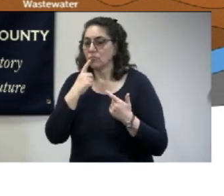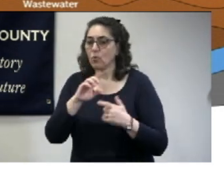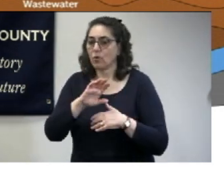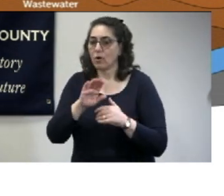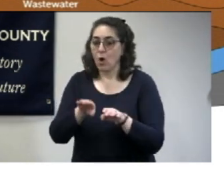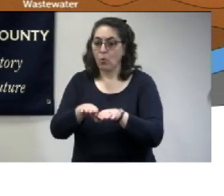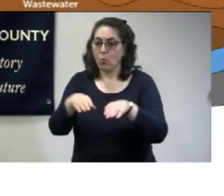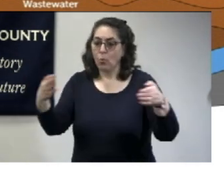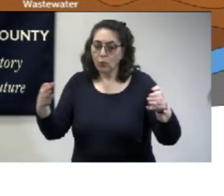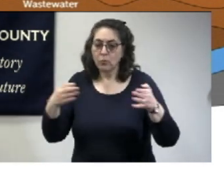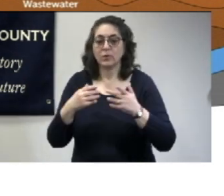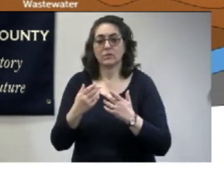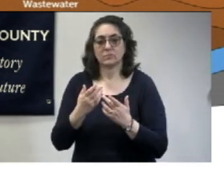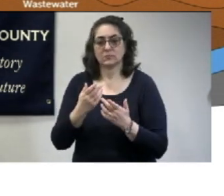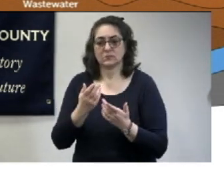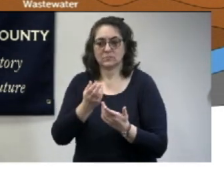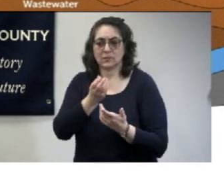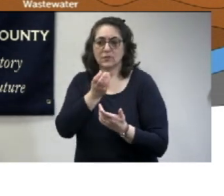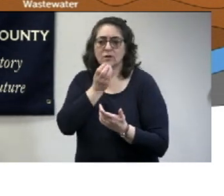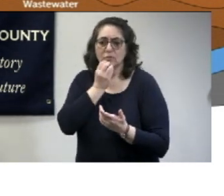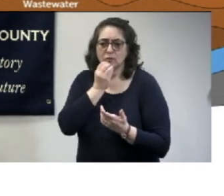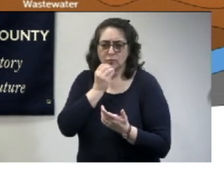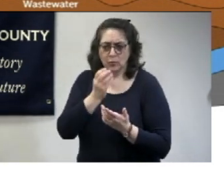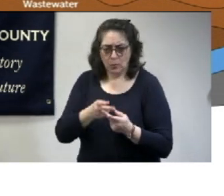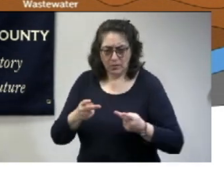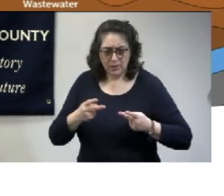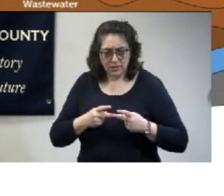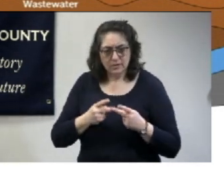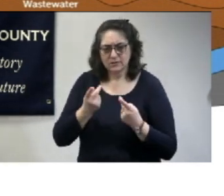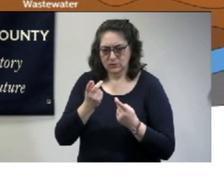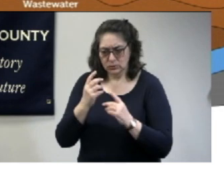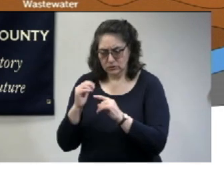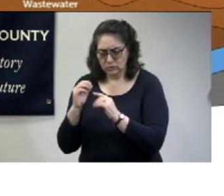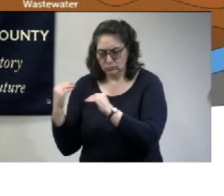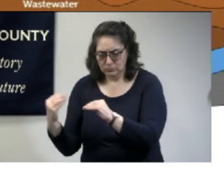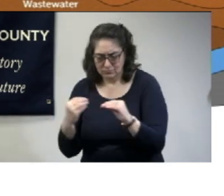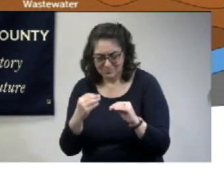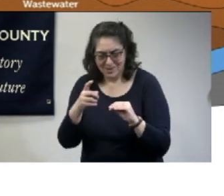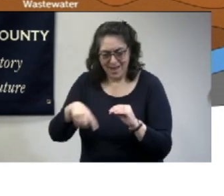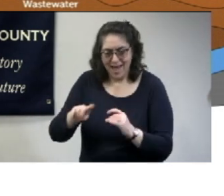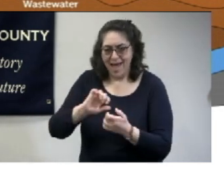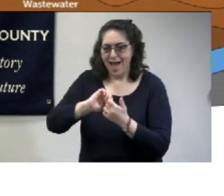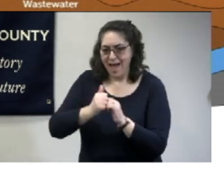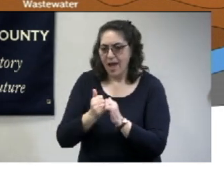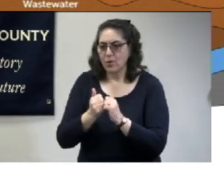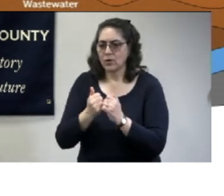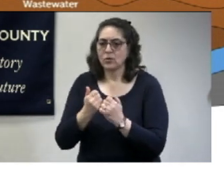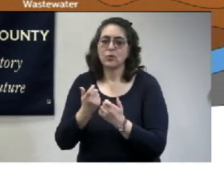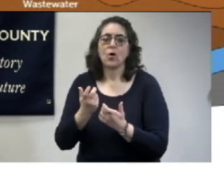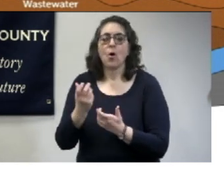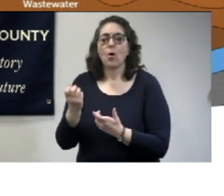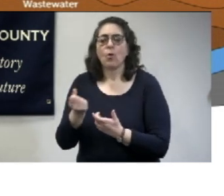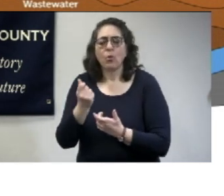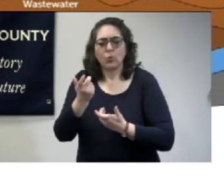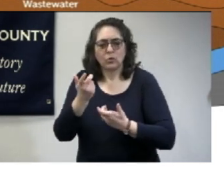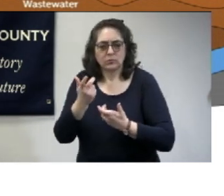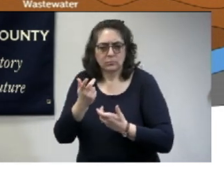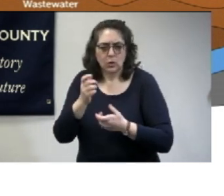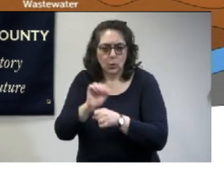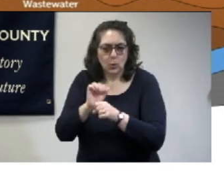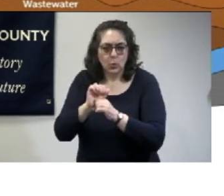people who are trained in food management and food handling. And what they normally do is they would find a provider